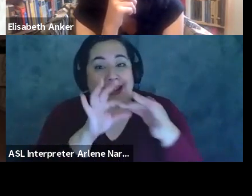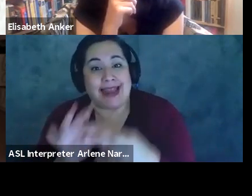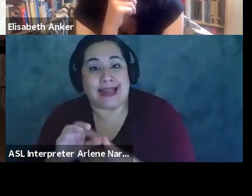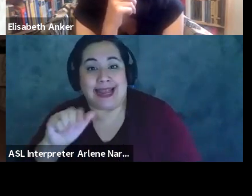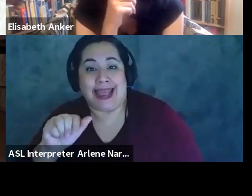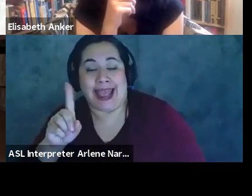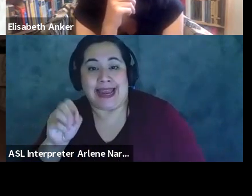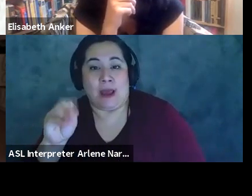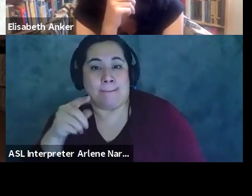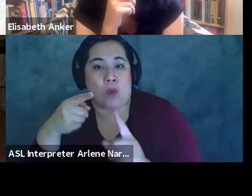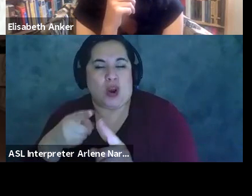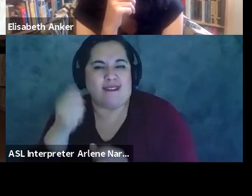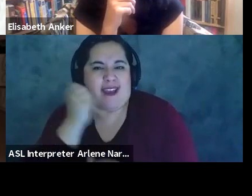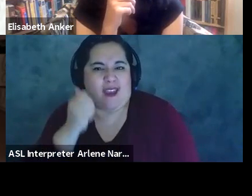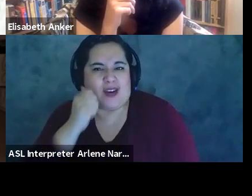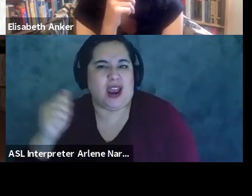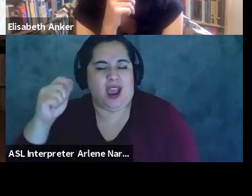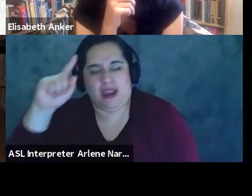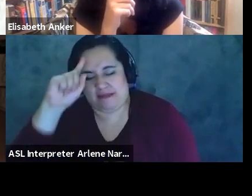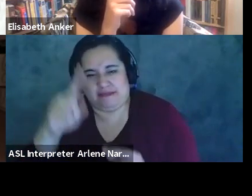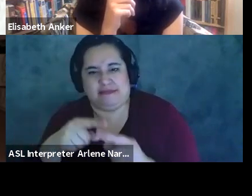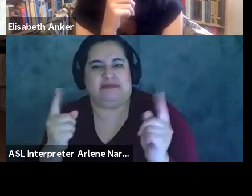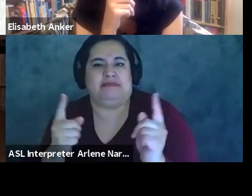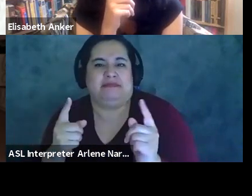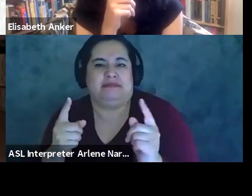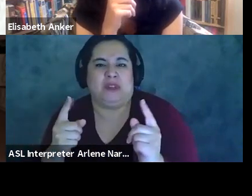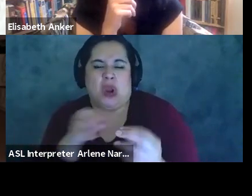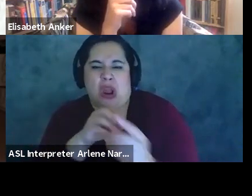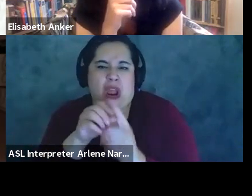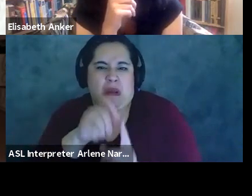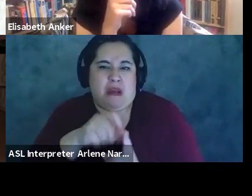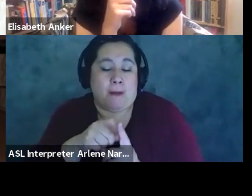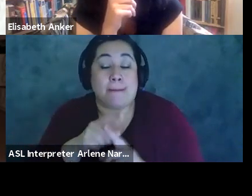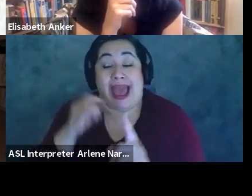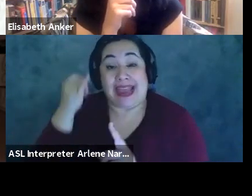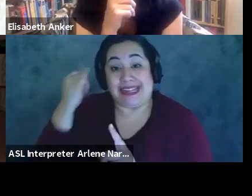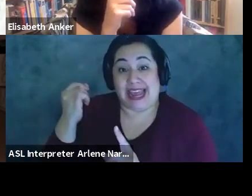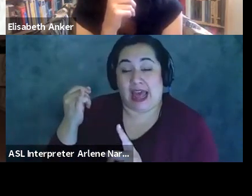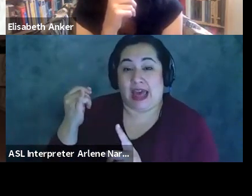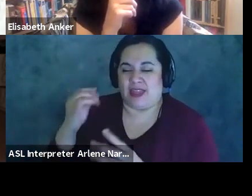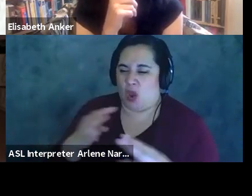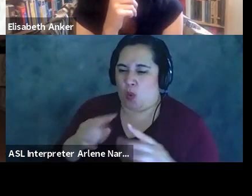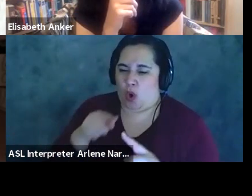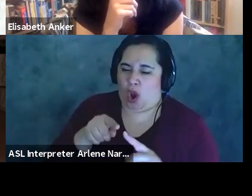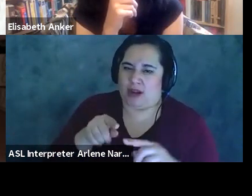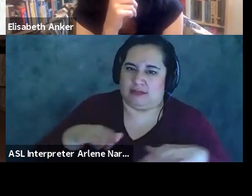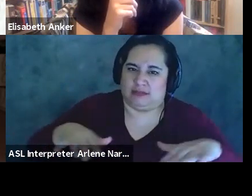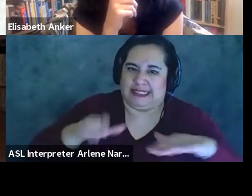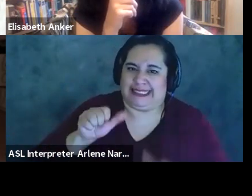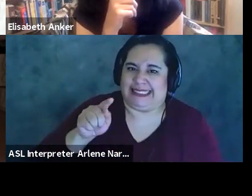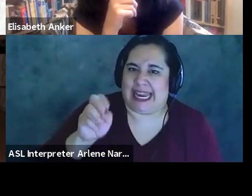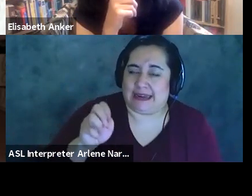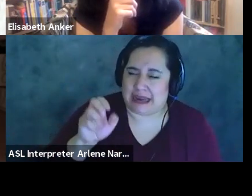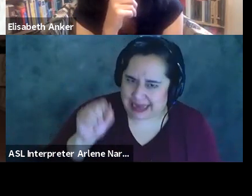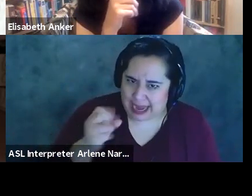everyday antagonisms actually, is this idea of, the war on the state. Can we even use the